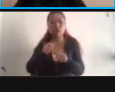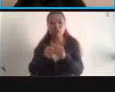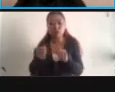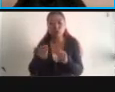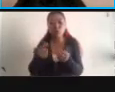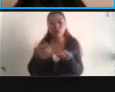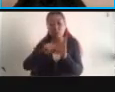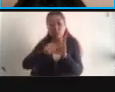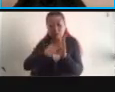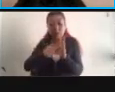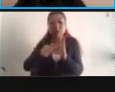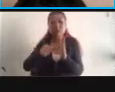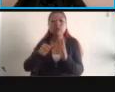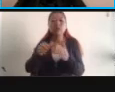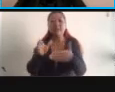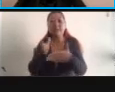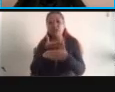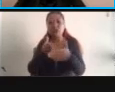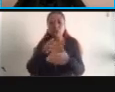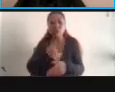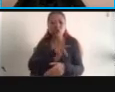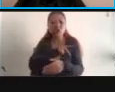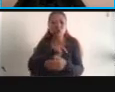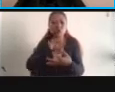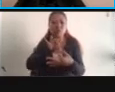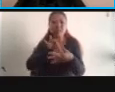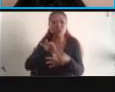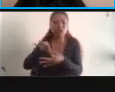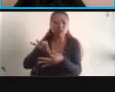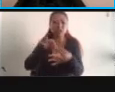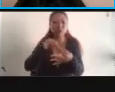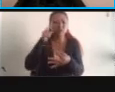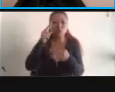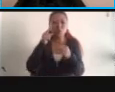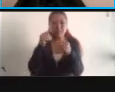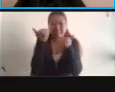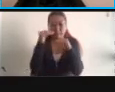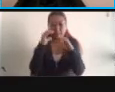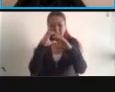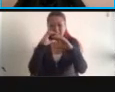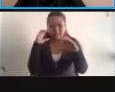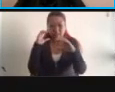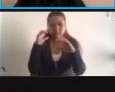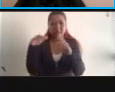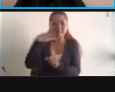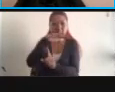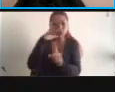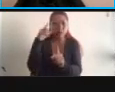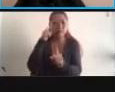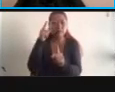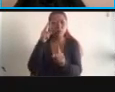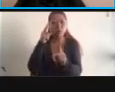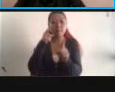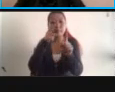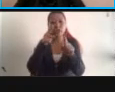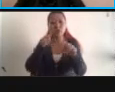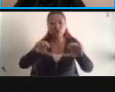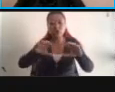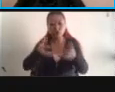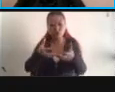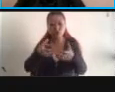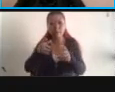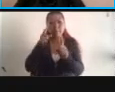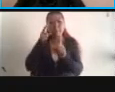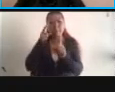and isolation confinement and reimagining the relations between crew and mission control. Interpersonal relationships